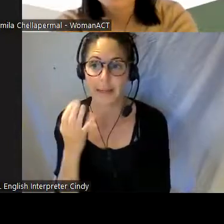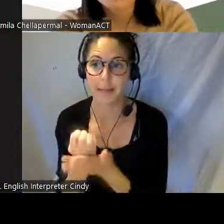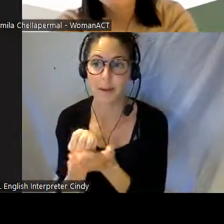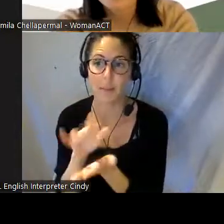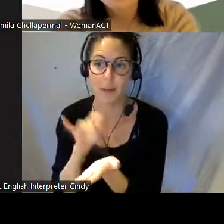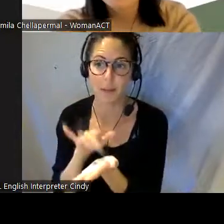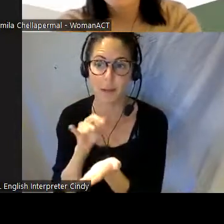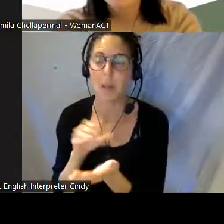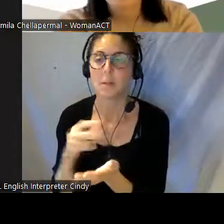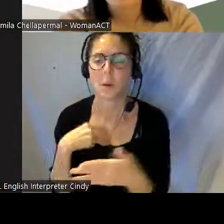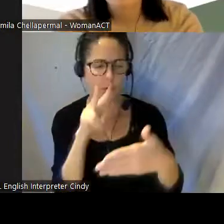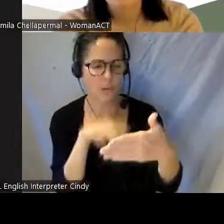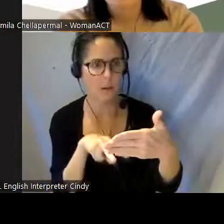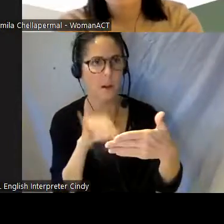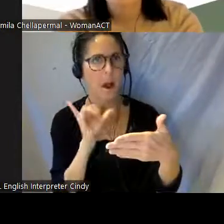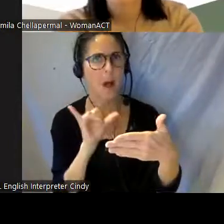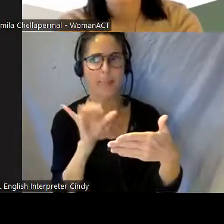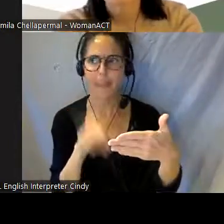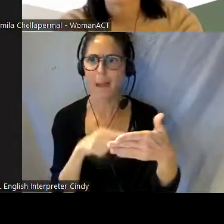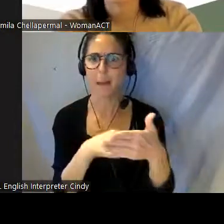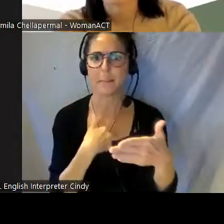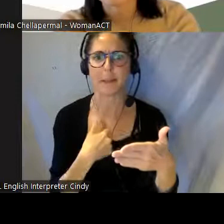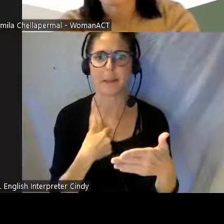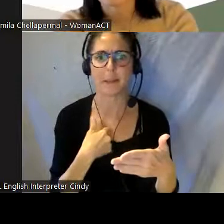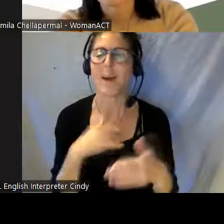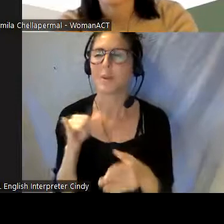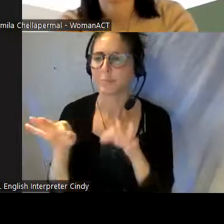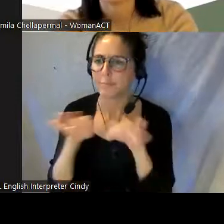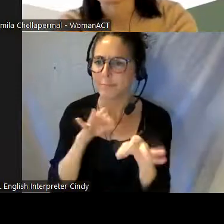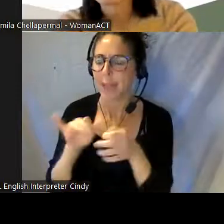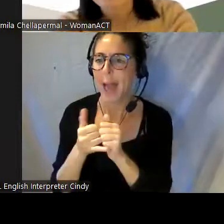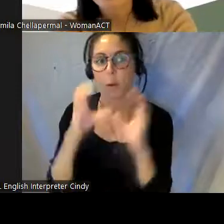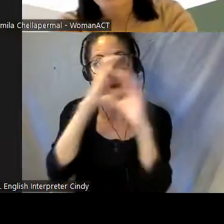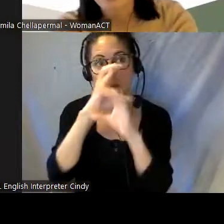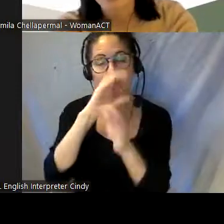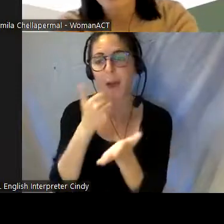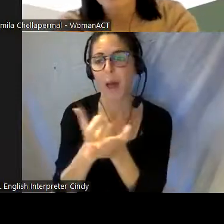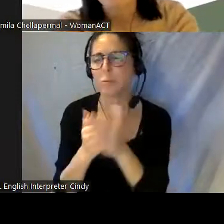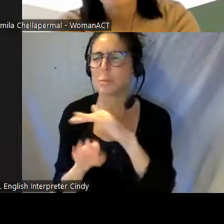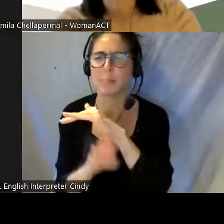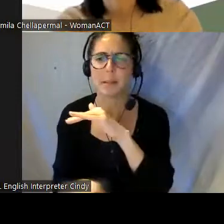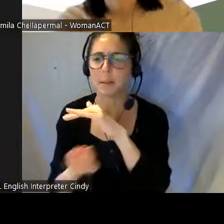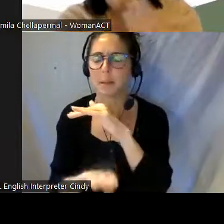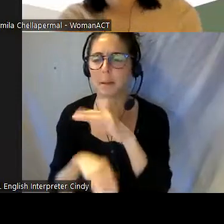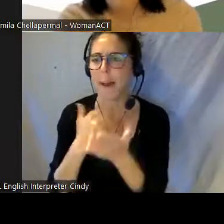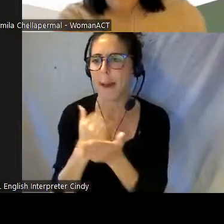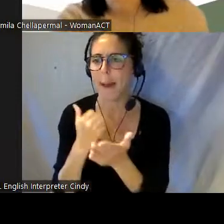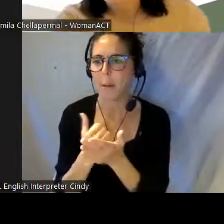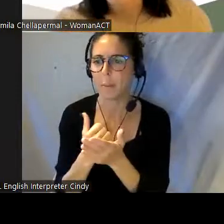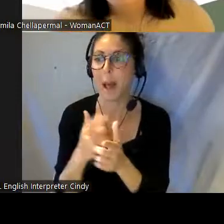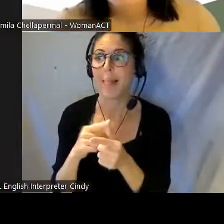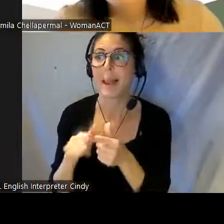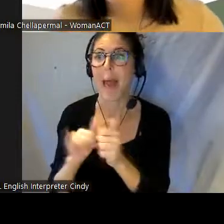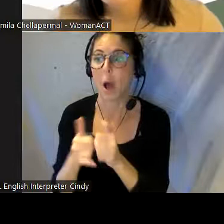can identify it, and also some instructions on how to seek help, basic helplines and how to actually make the